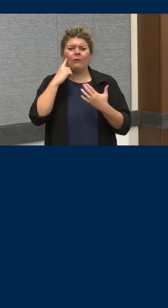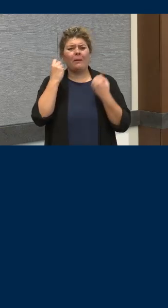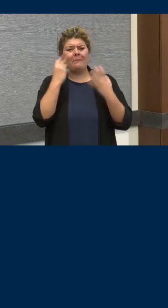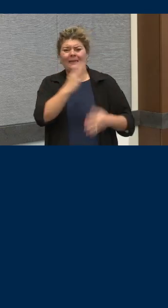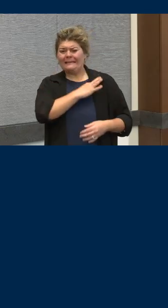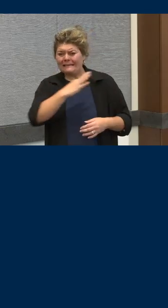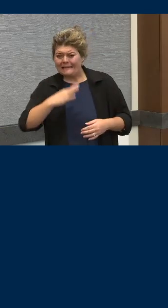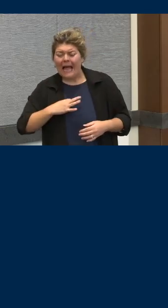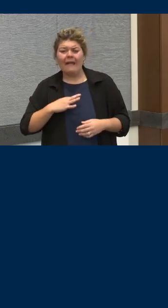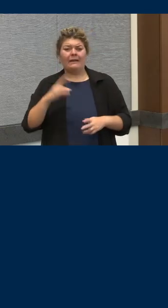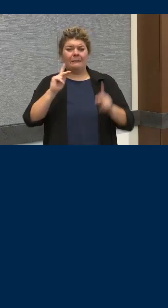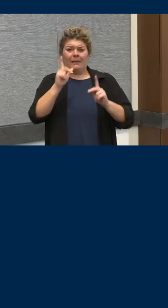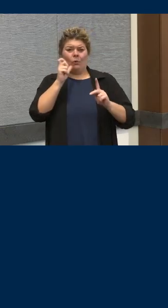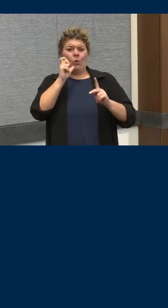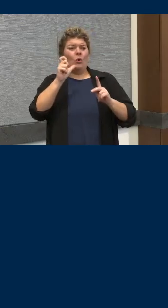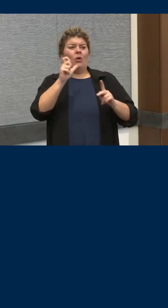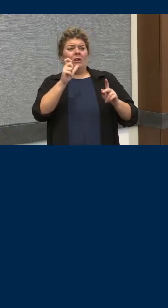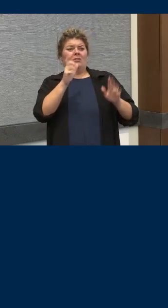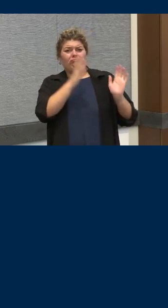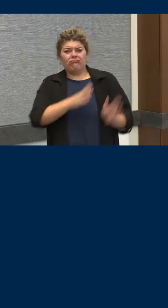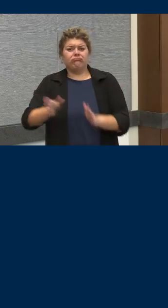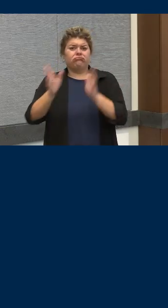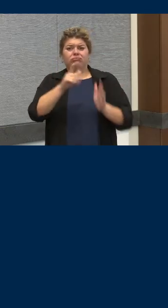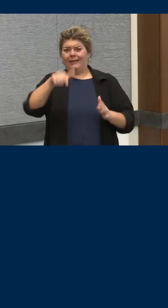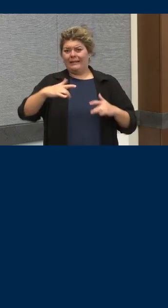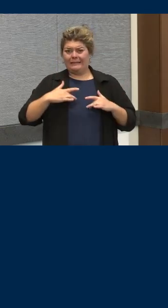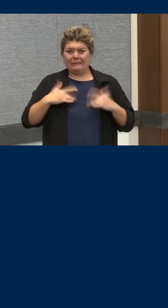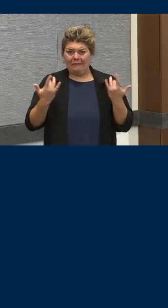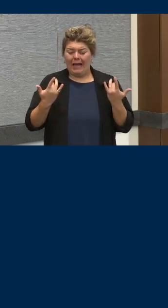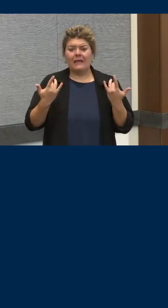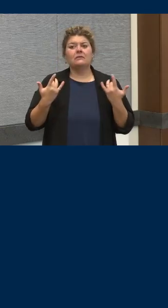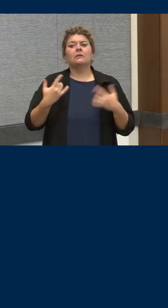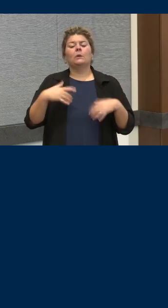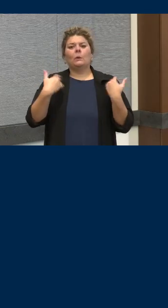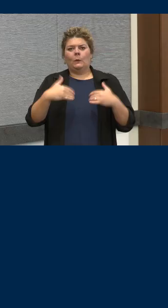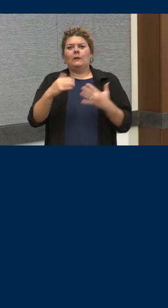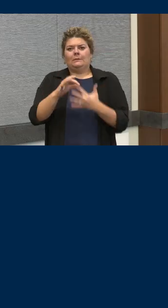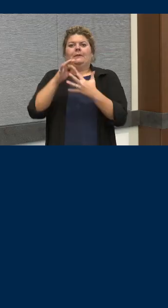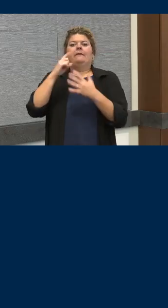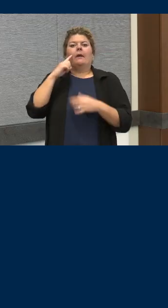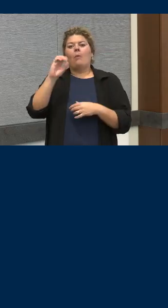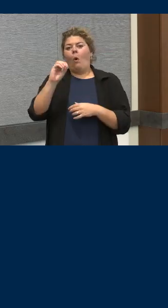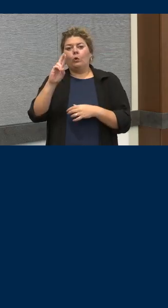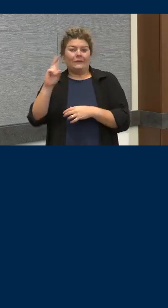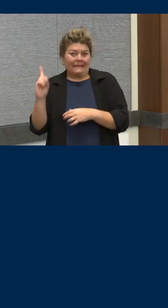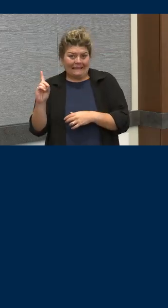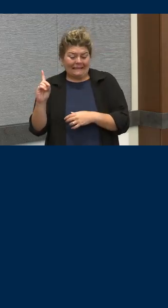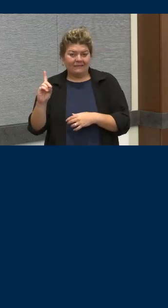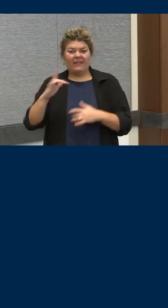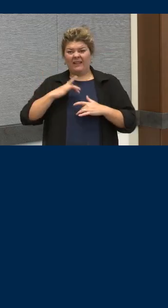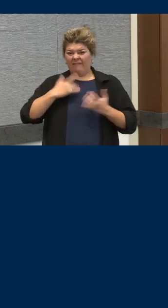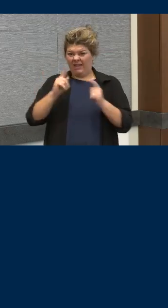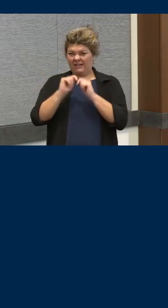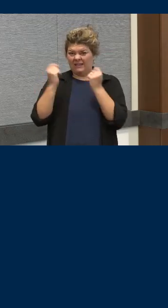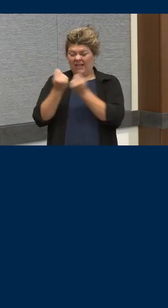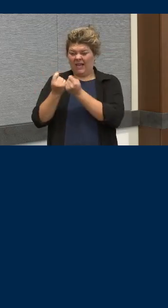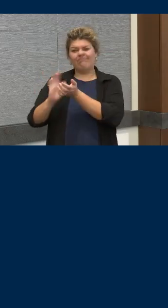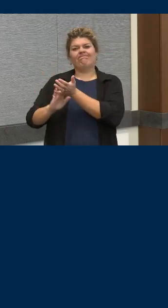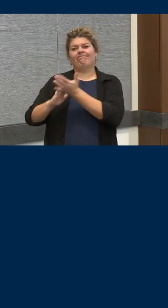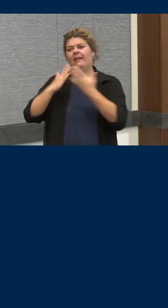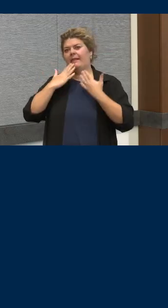and organizers who make this all possible, in particular our colleagues from OUD, our events team. Thank